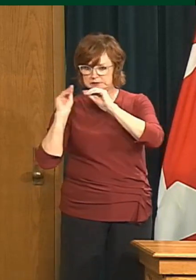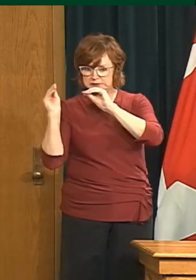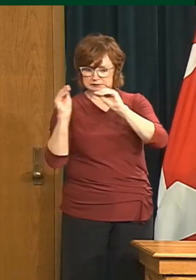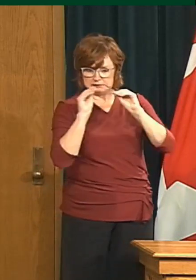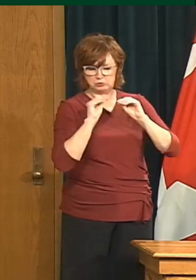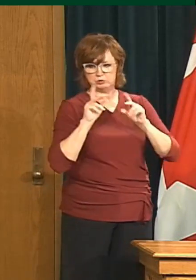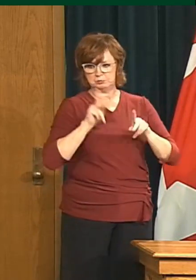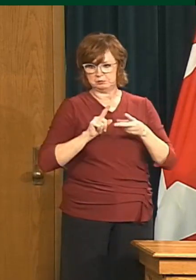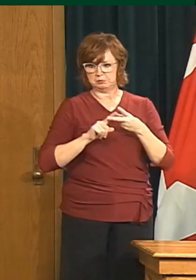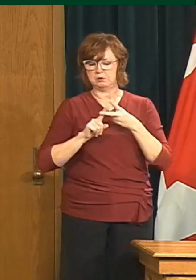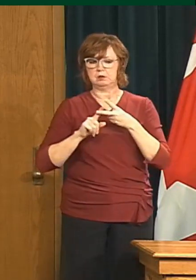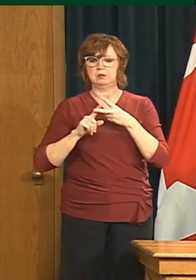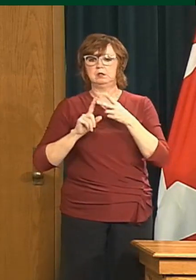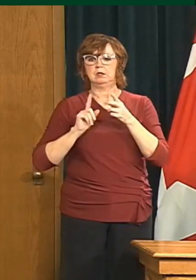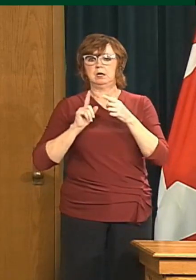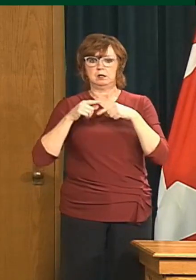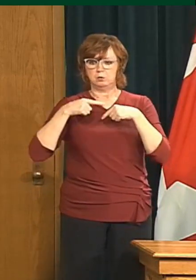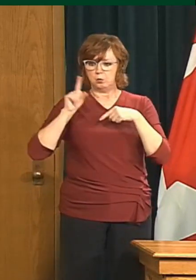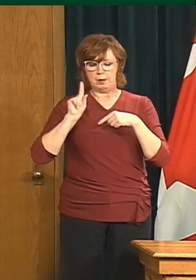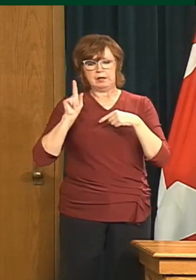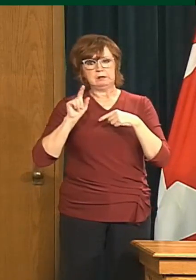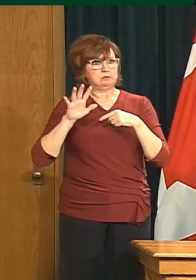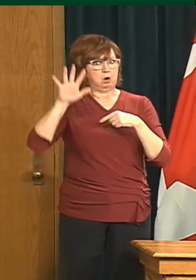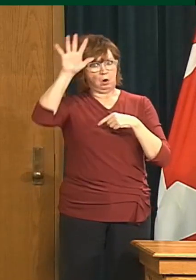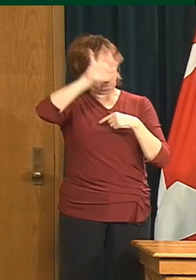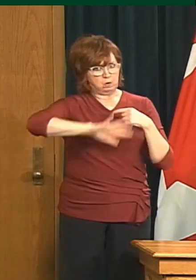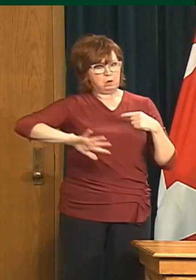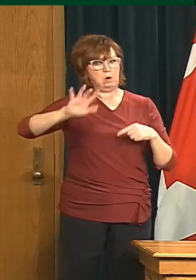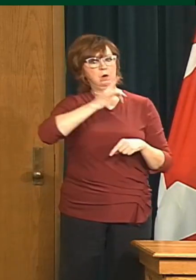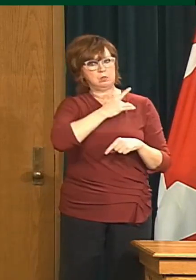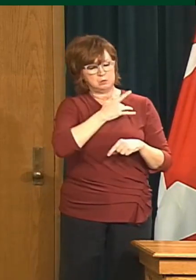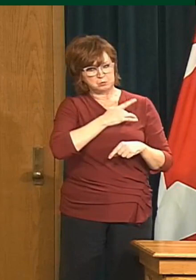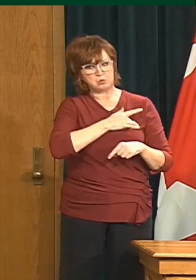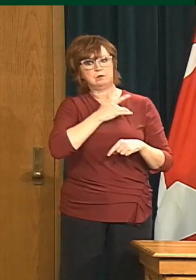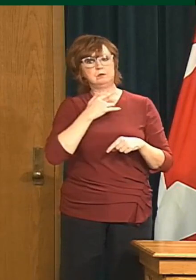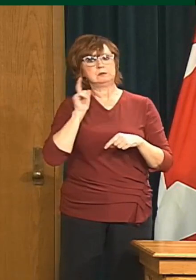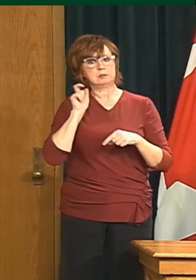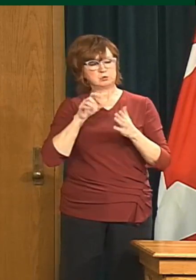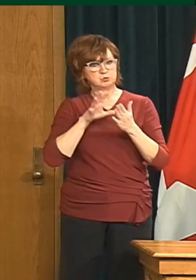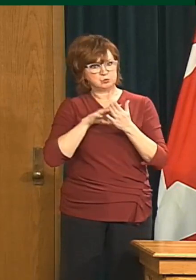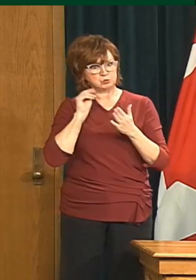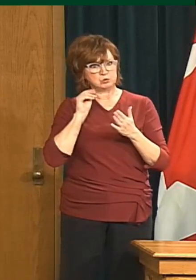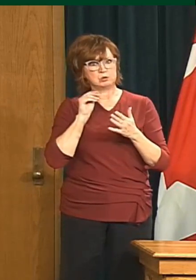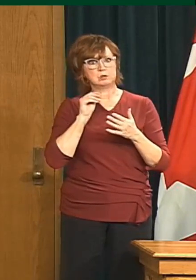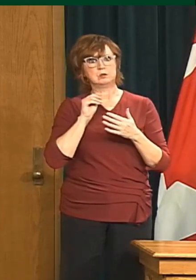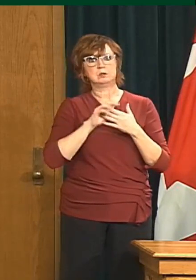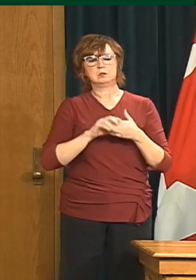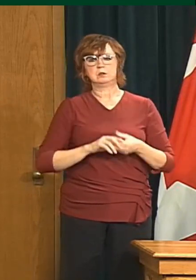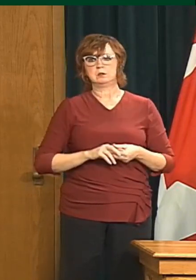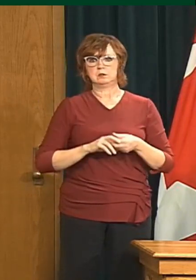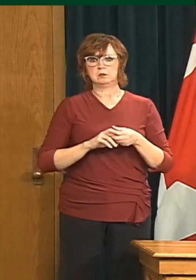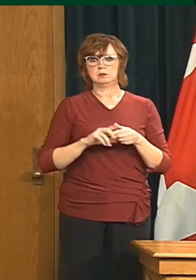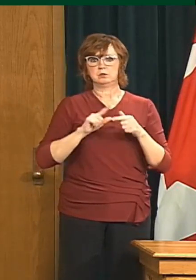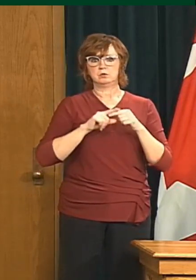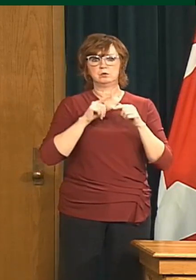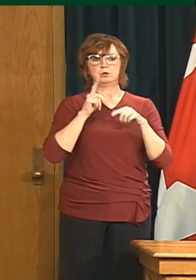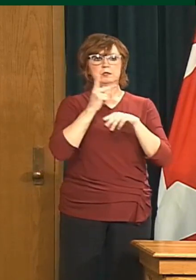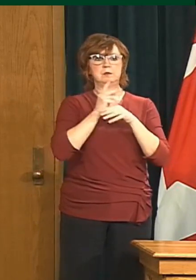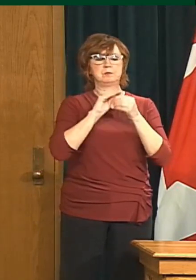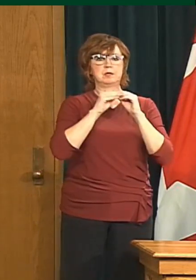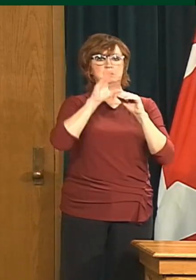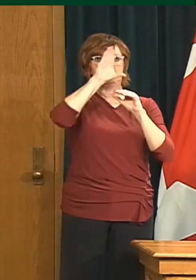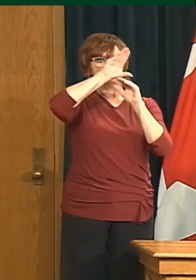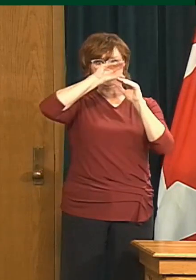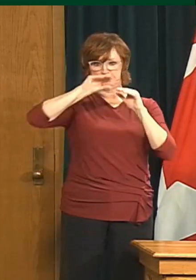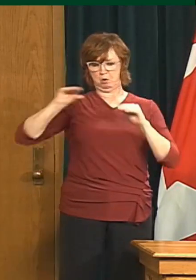proper social distancing and how we can continue to work together to flatten the curve here in the province. We'll take our next question from the phone line,